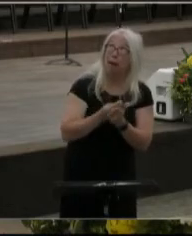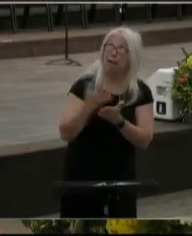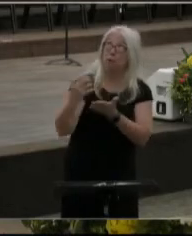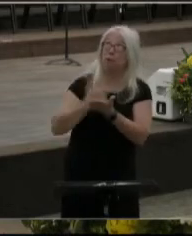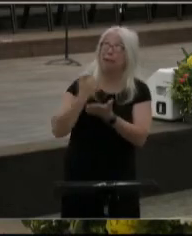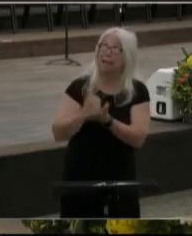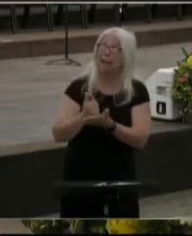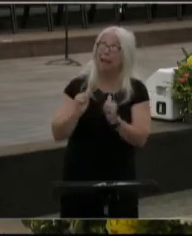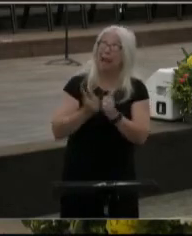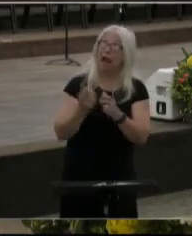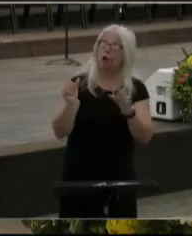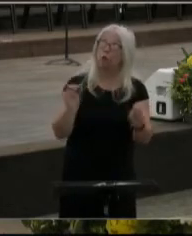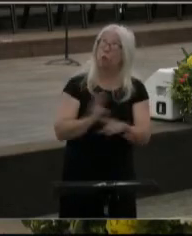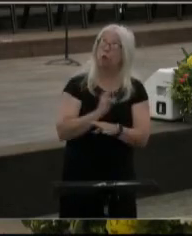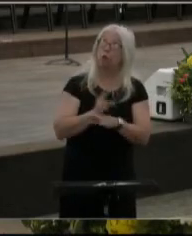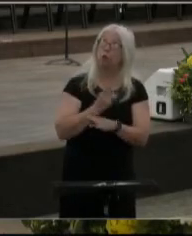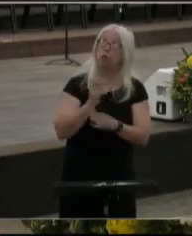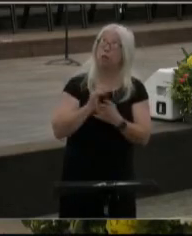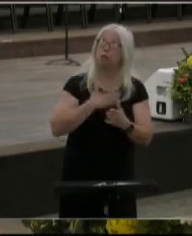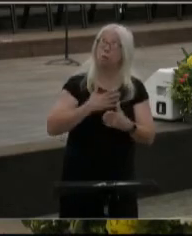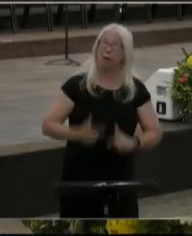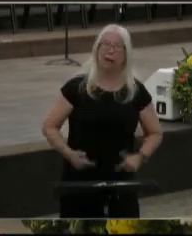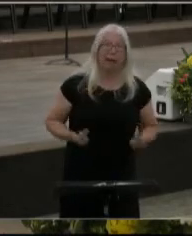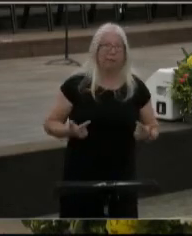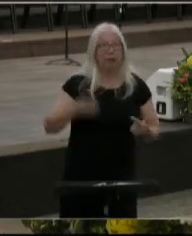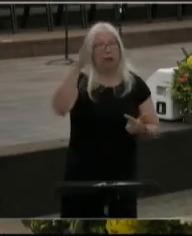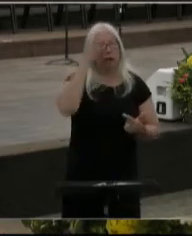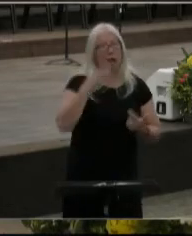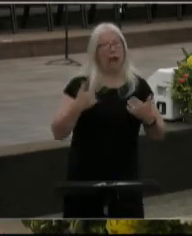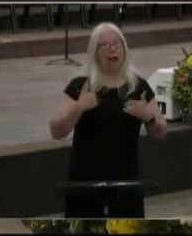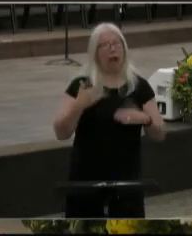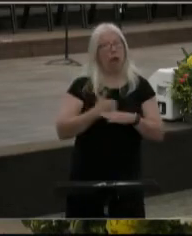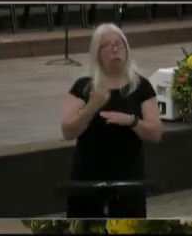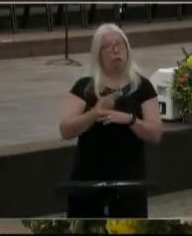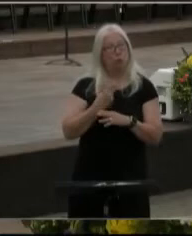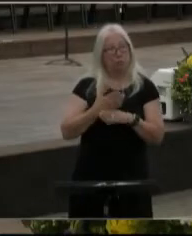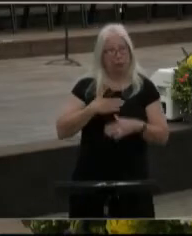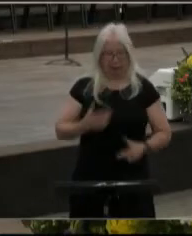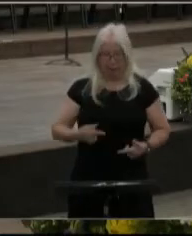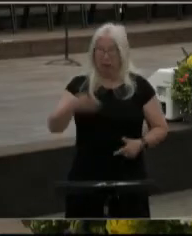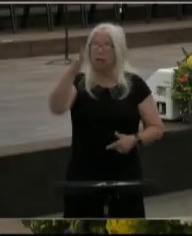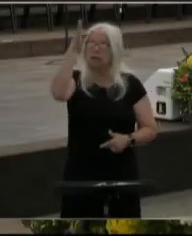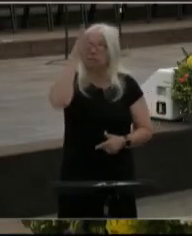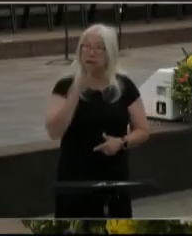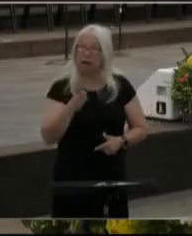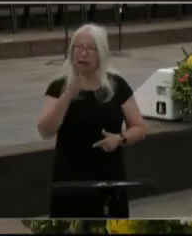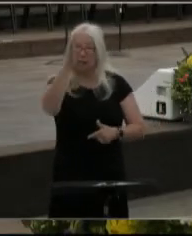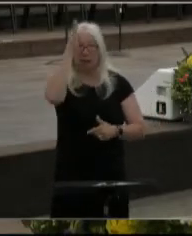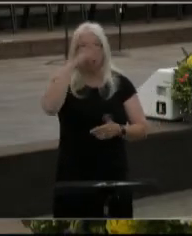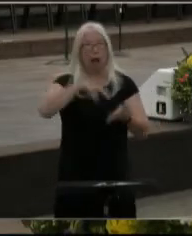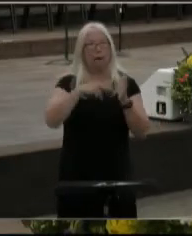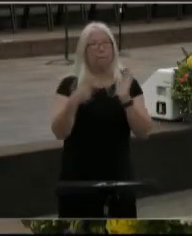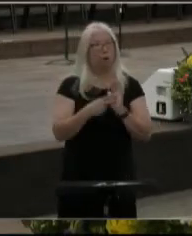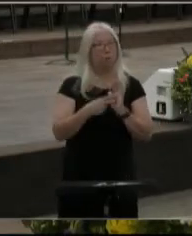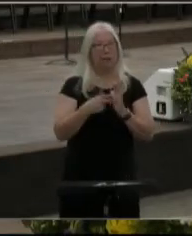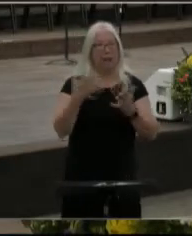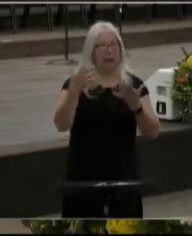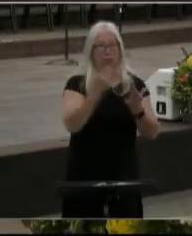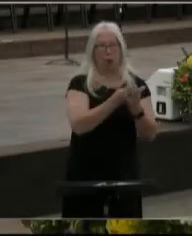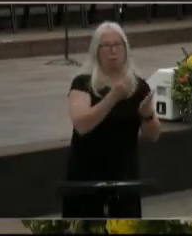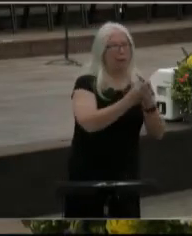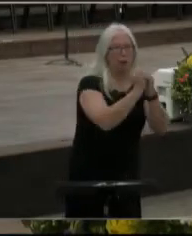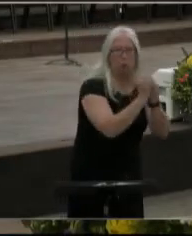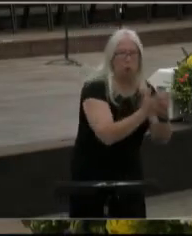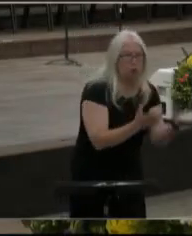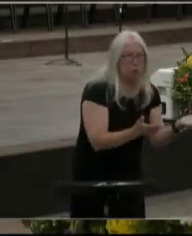get gain? How do you want to use it in and through my life? God, how do you want to use it in and through my life? Because God is a God of purpose. He never wanted money to be